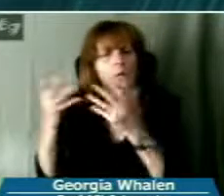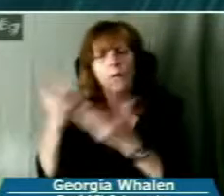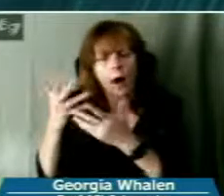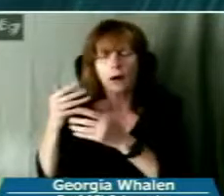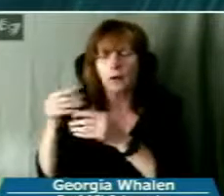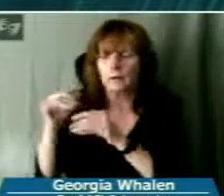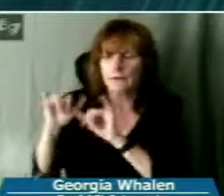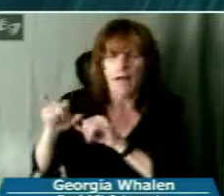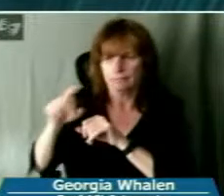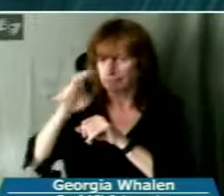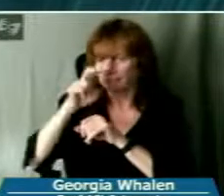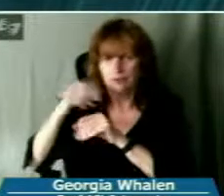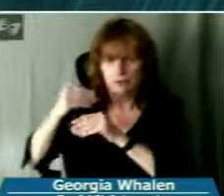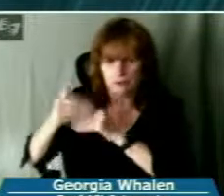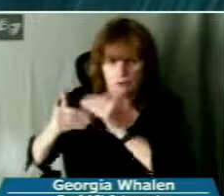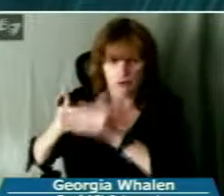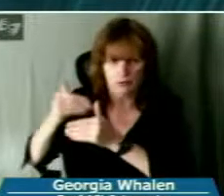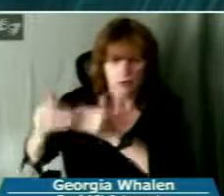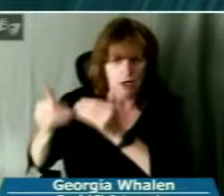coordinated response. So I think